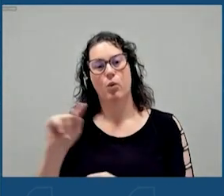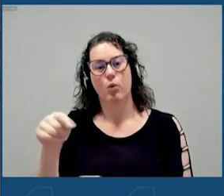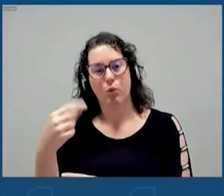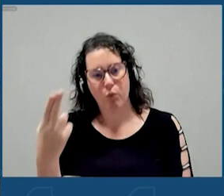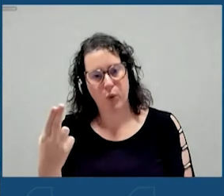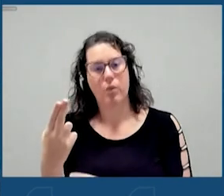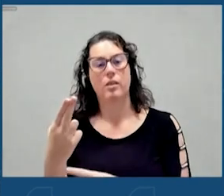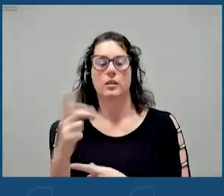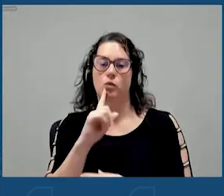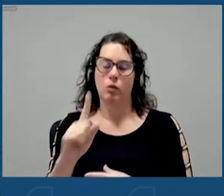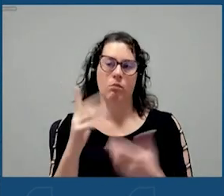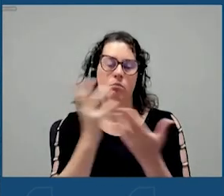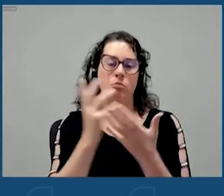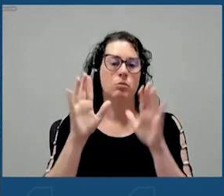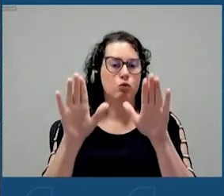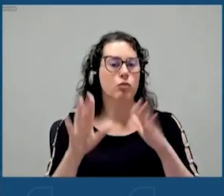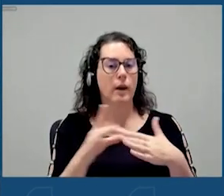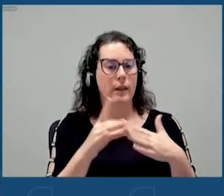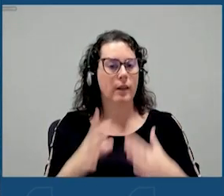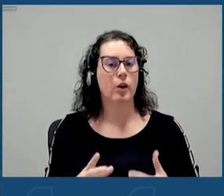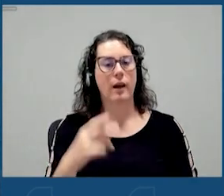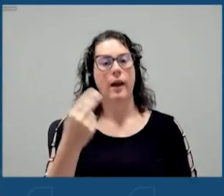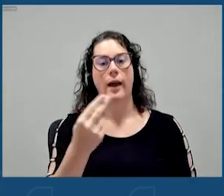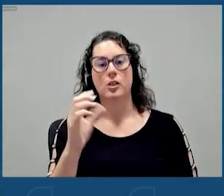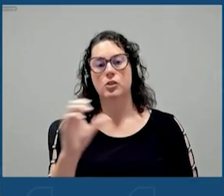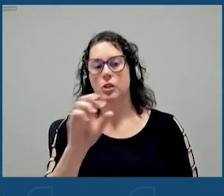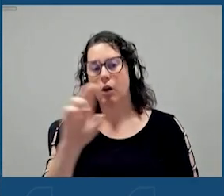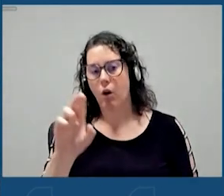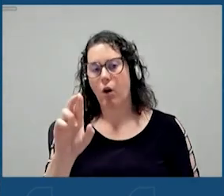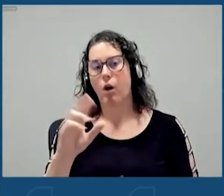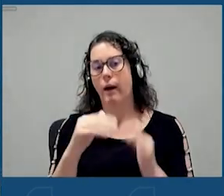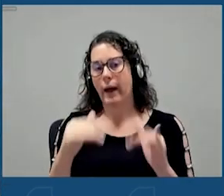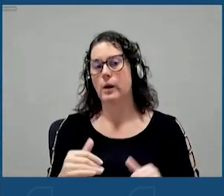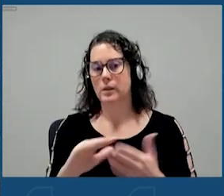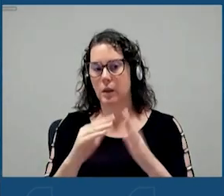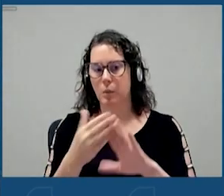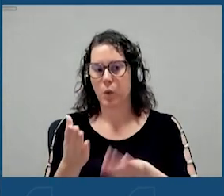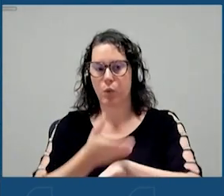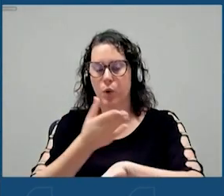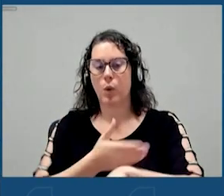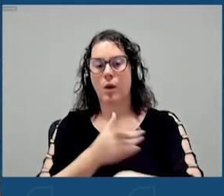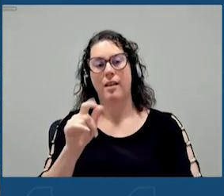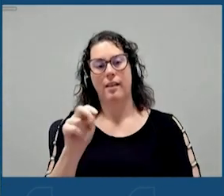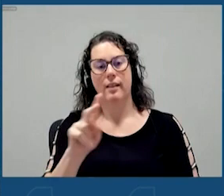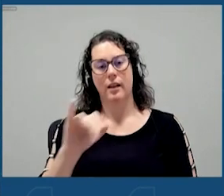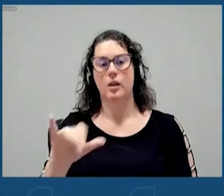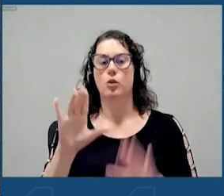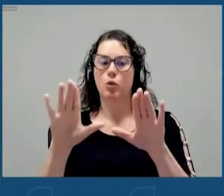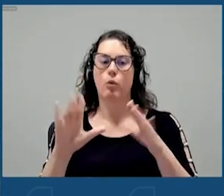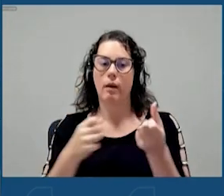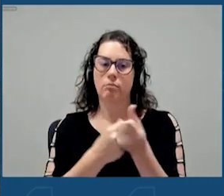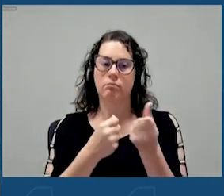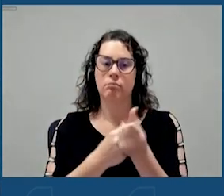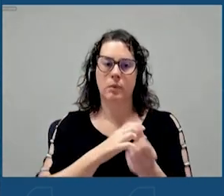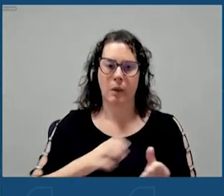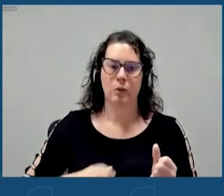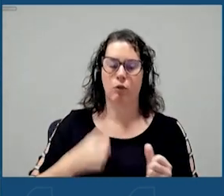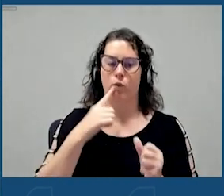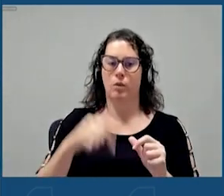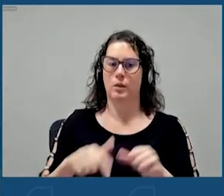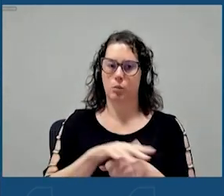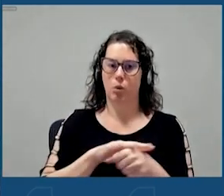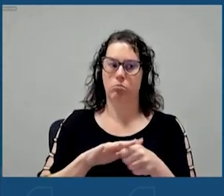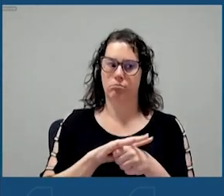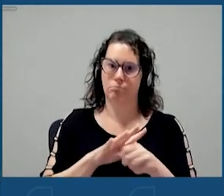extraordinary leader of HCR Housing and Community Renewal, and also Lenny is a great ambassador for this program all across the state, and you've really made